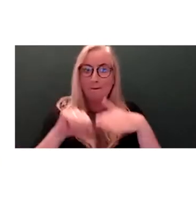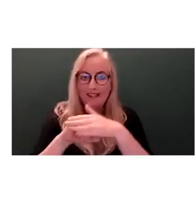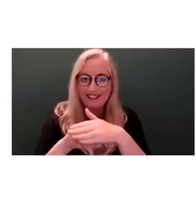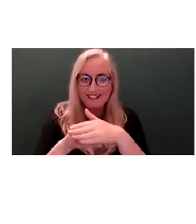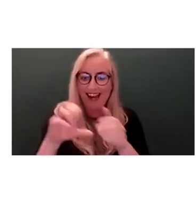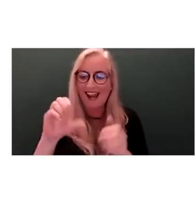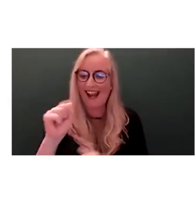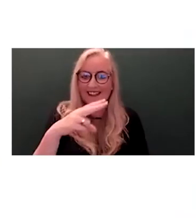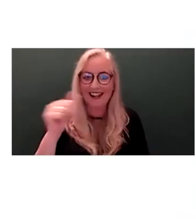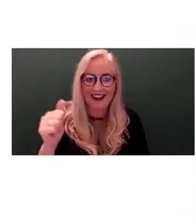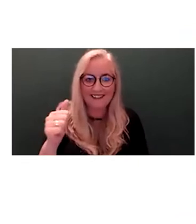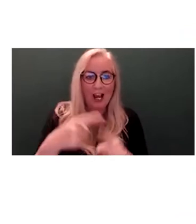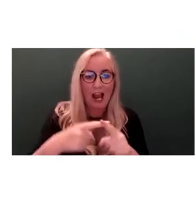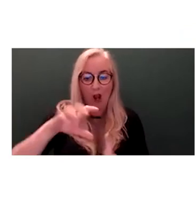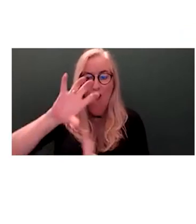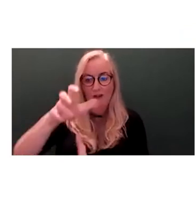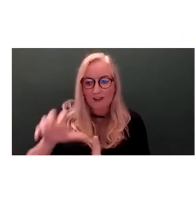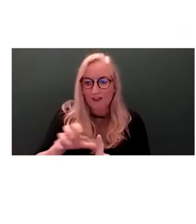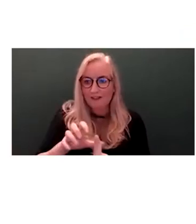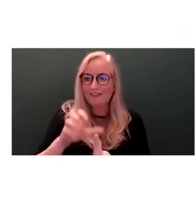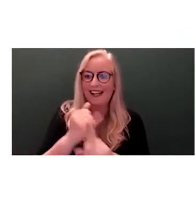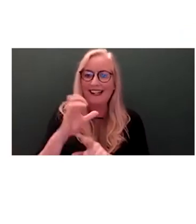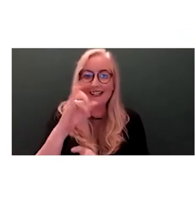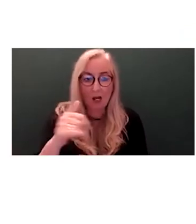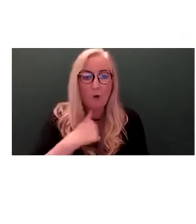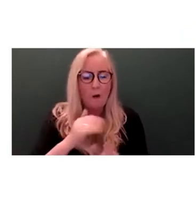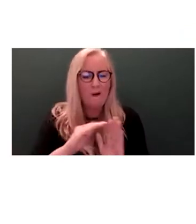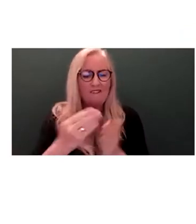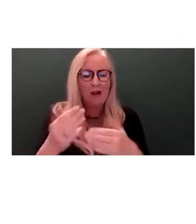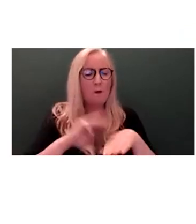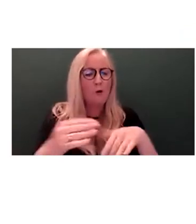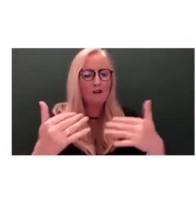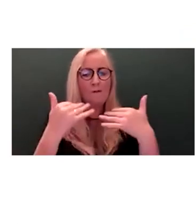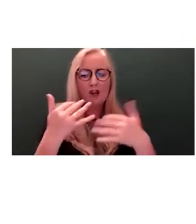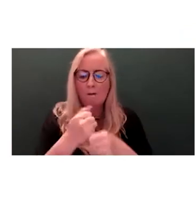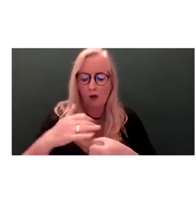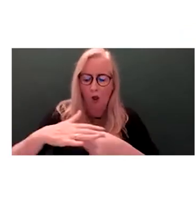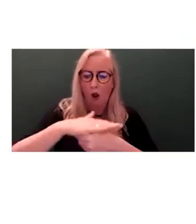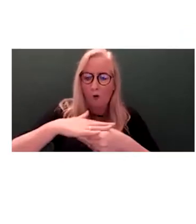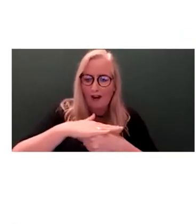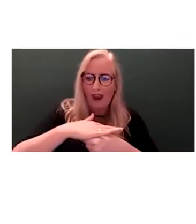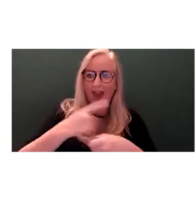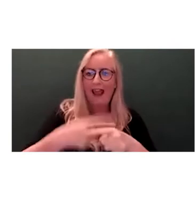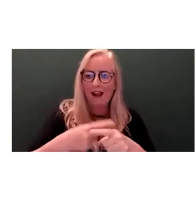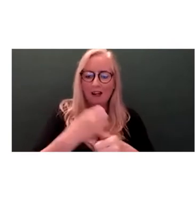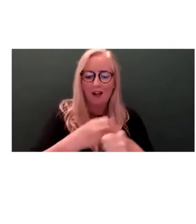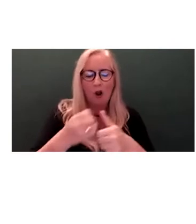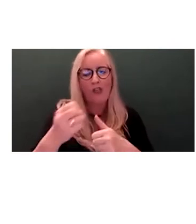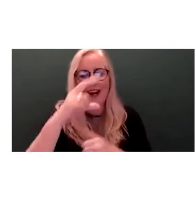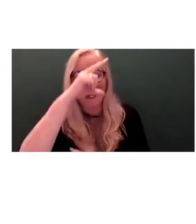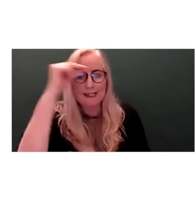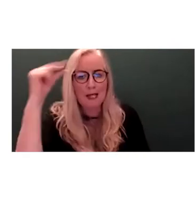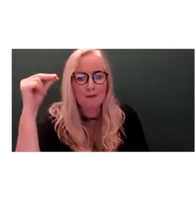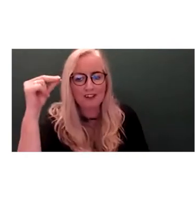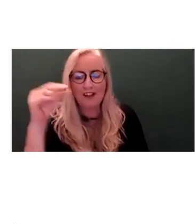will participate in the panel discussion and will provide more information on the local dimension, as well as a number of concrete examples